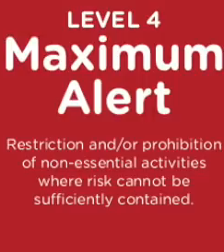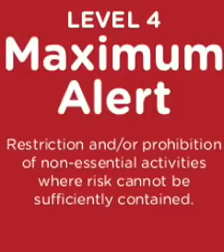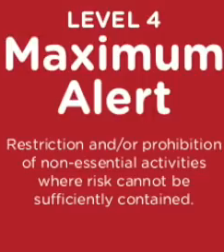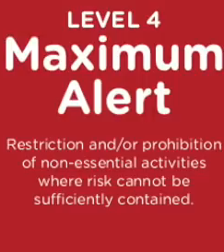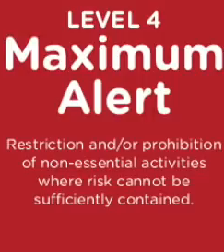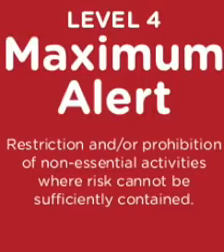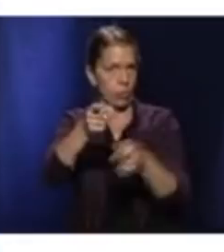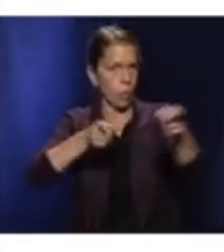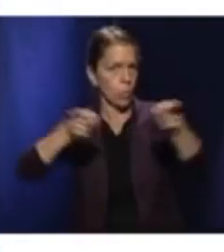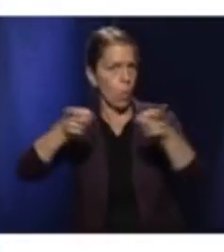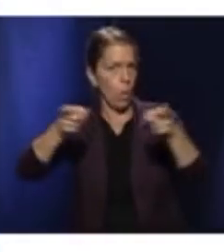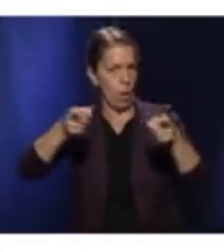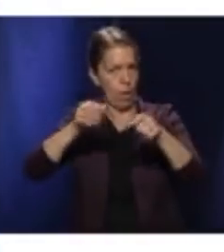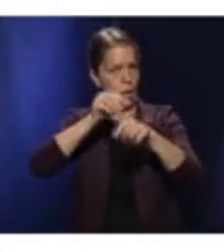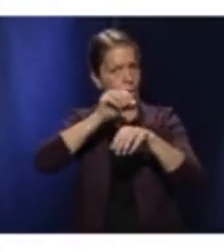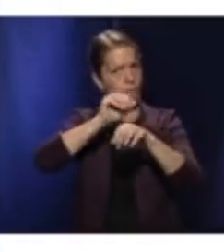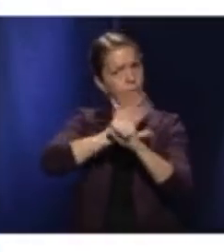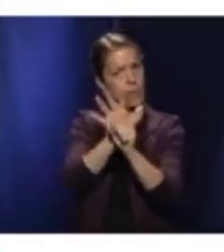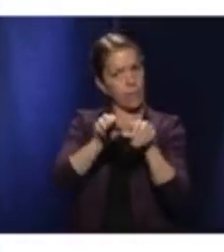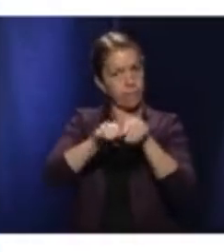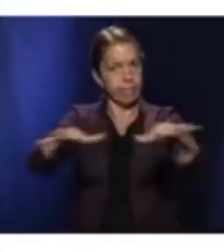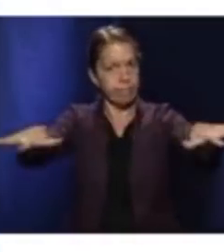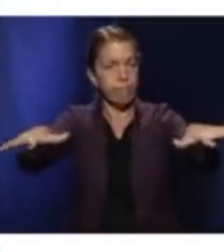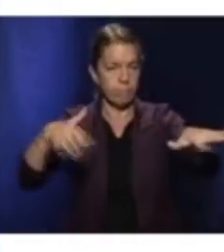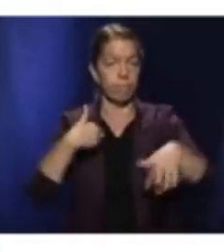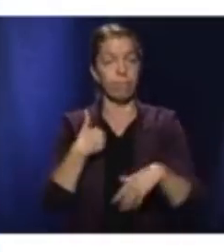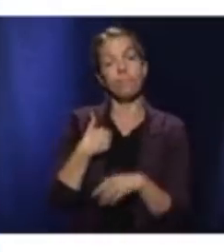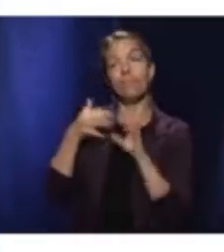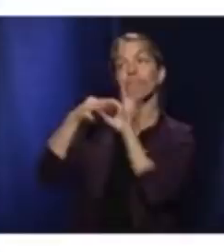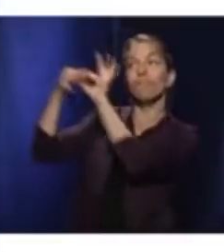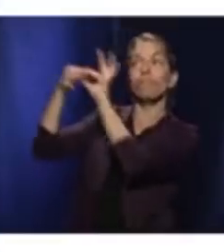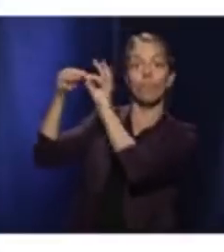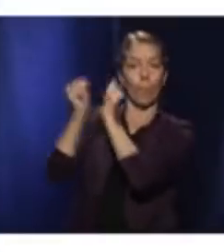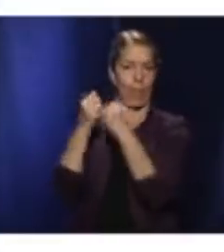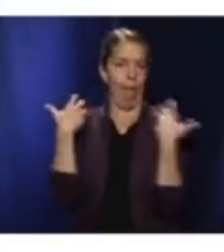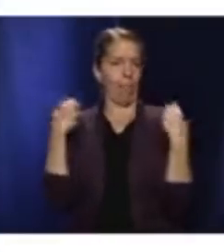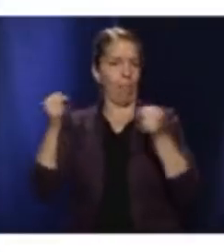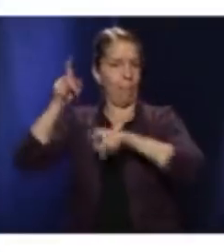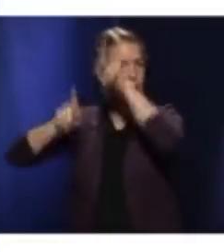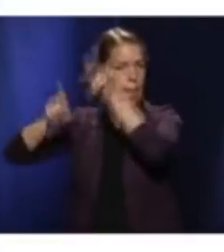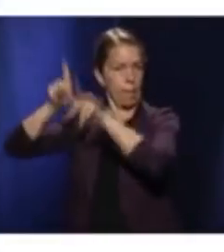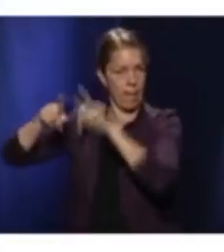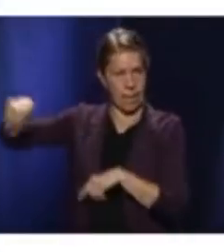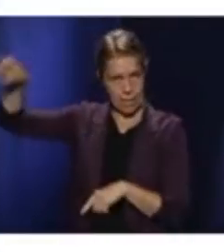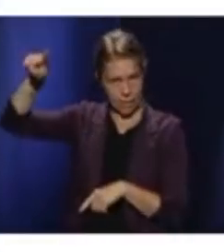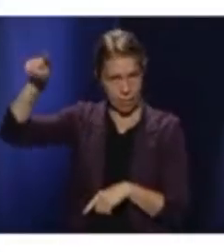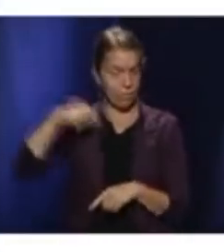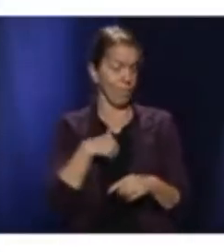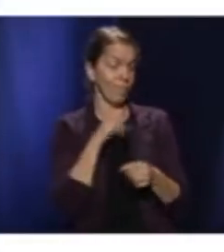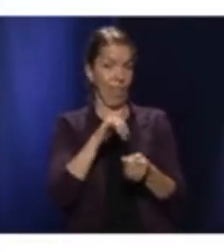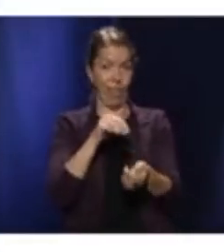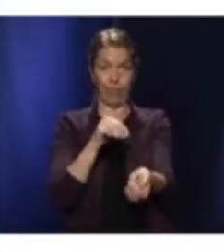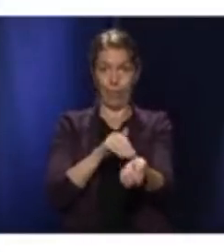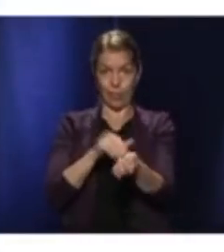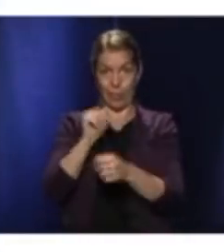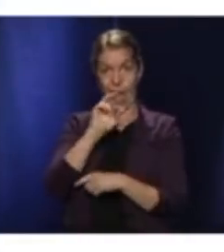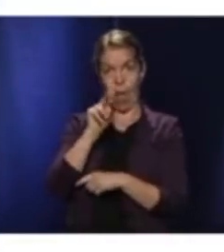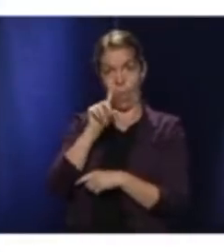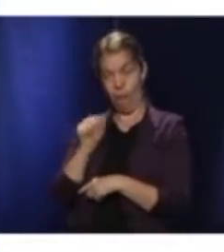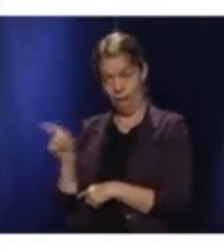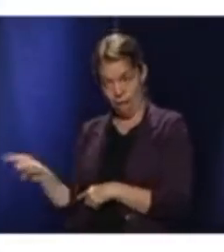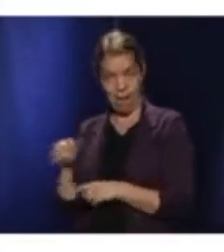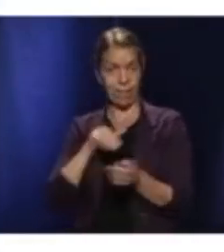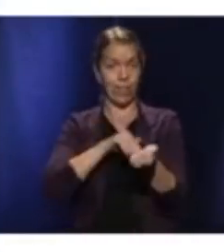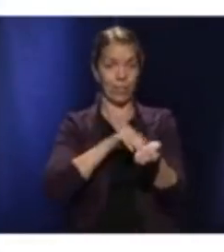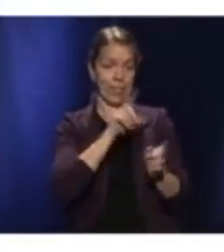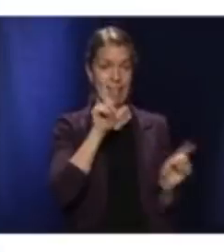the public health group. Dr. Lidvac and Dr. Ahuda, thank you for all the work that have been done in the last month for